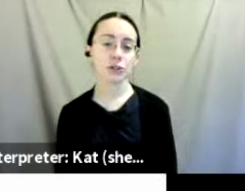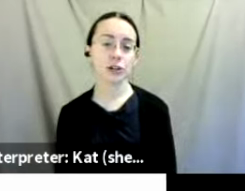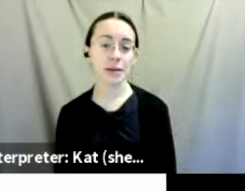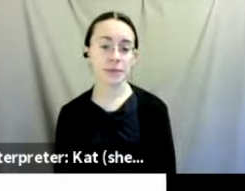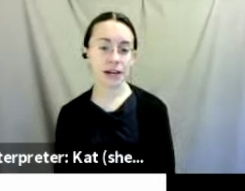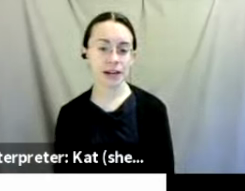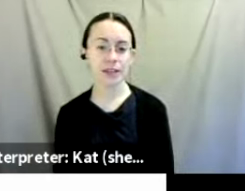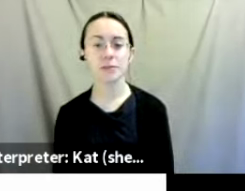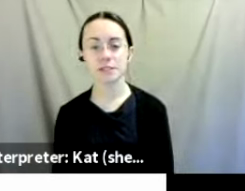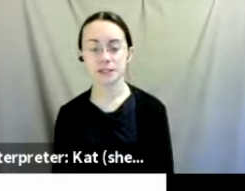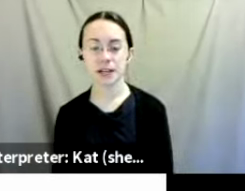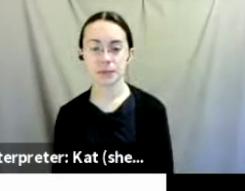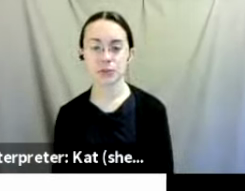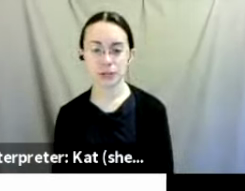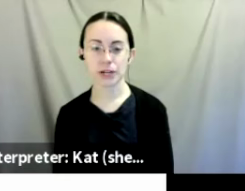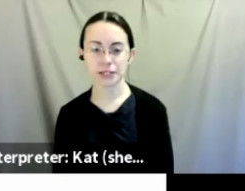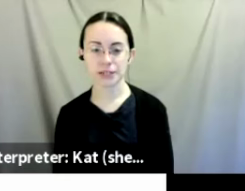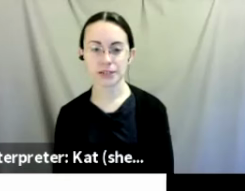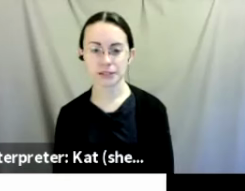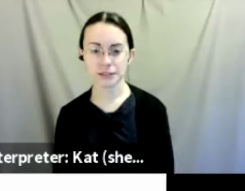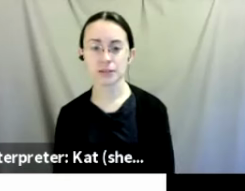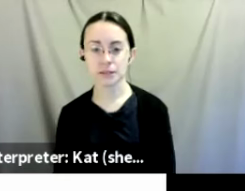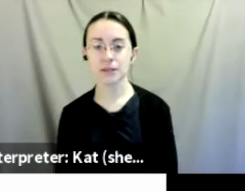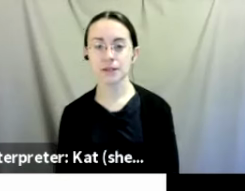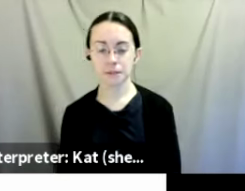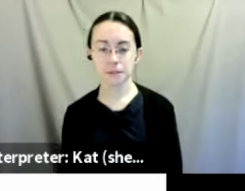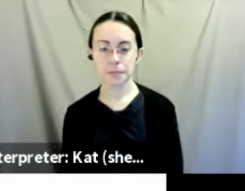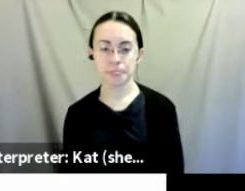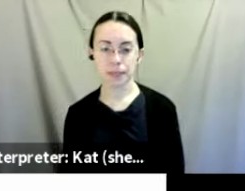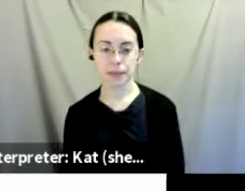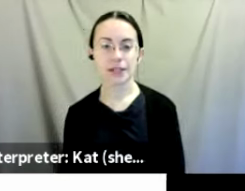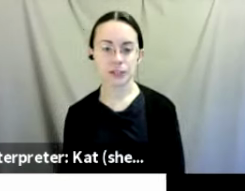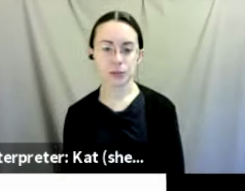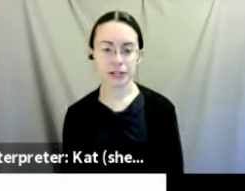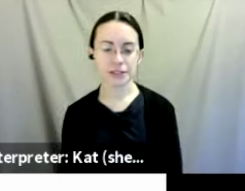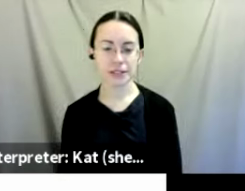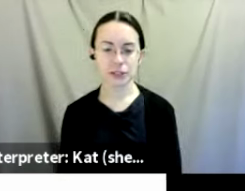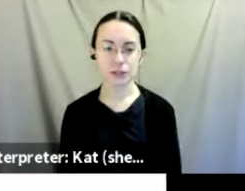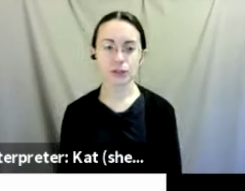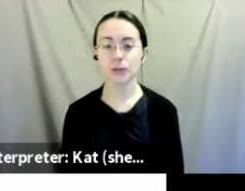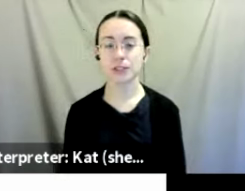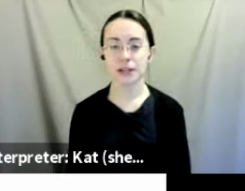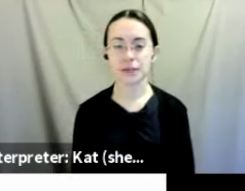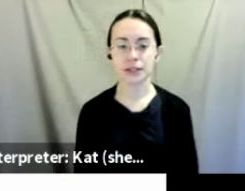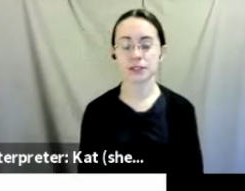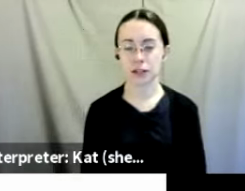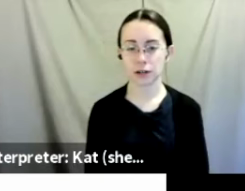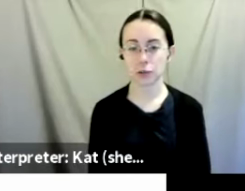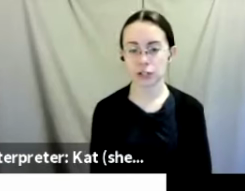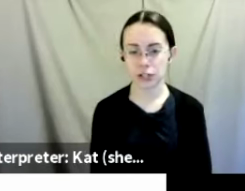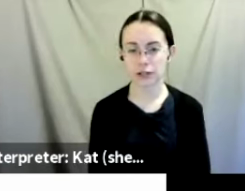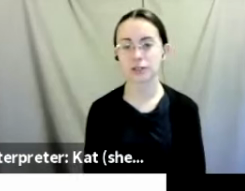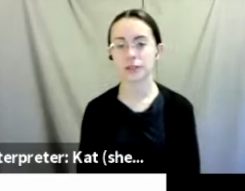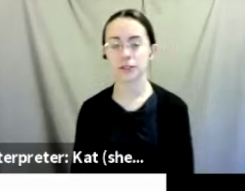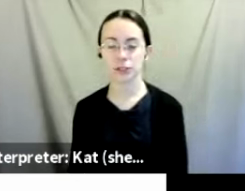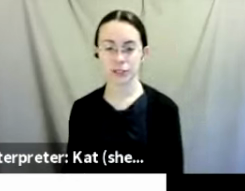Having a shorter IPI, that means the time between pregnancies, the interpregnancy interval from the time that